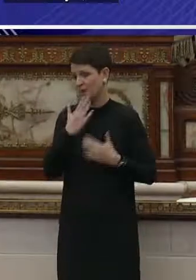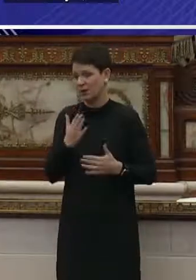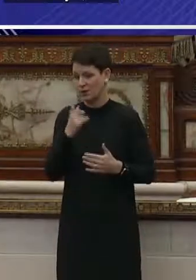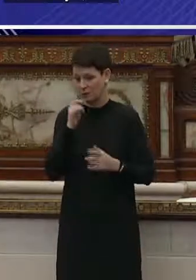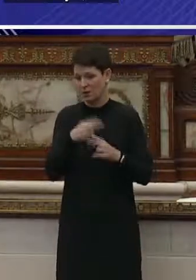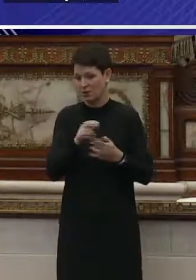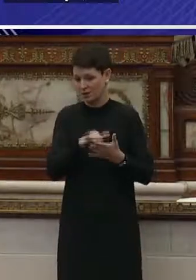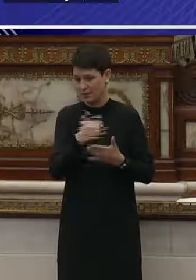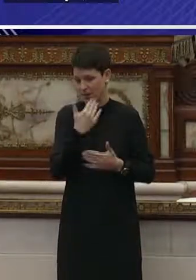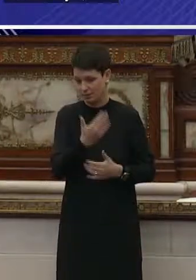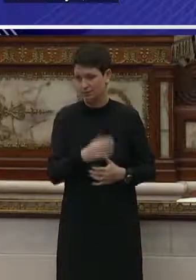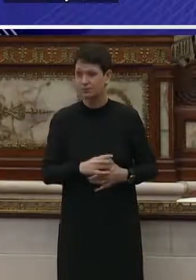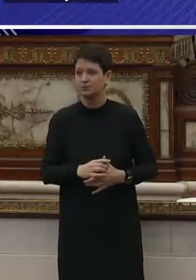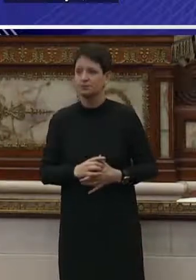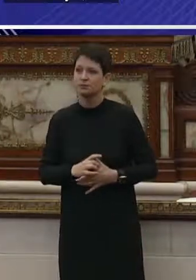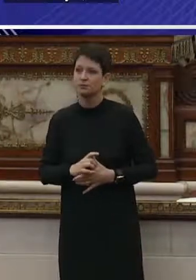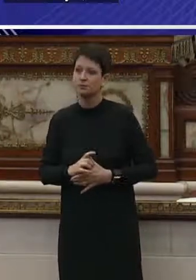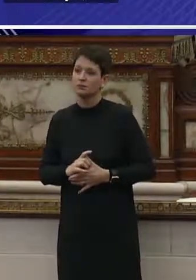for mentioning